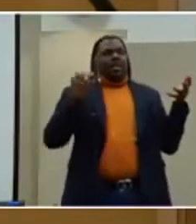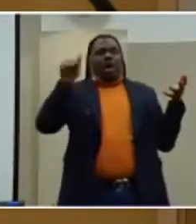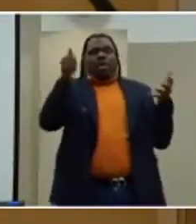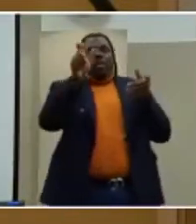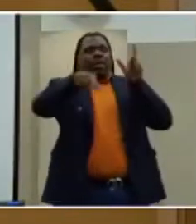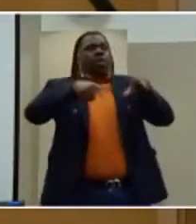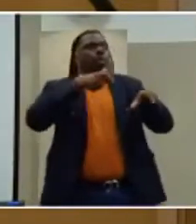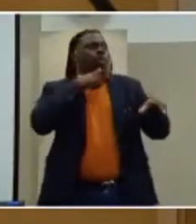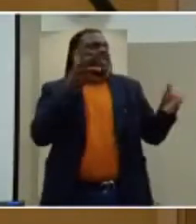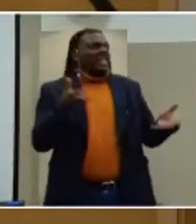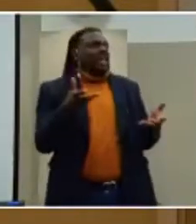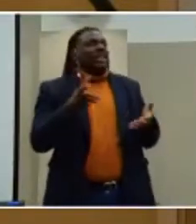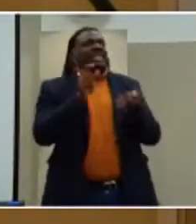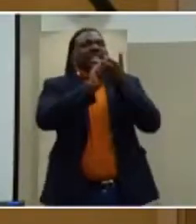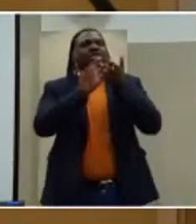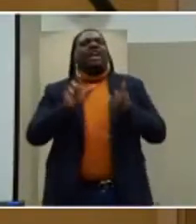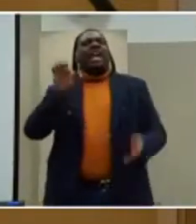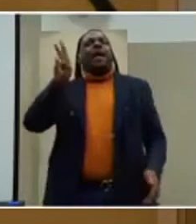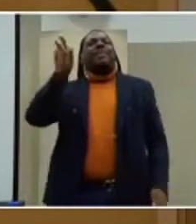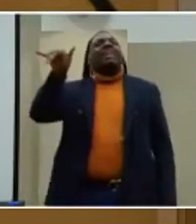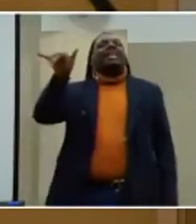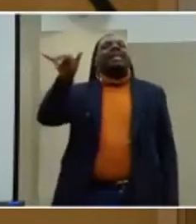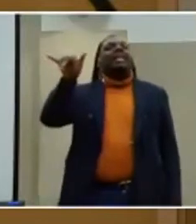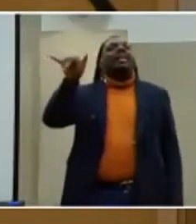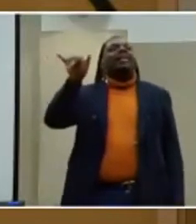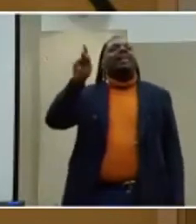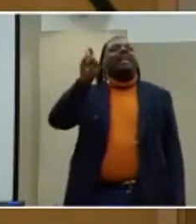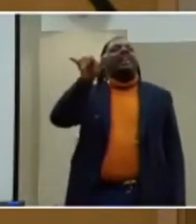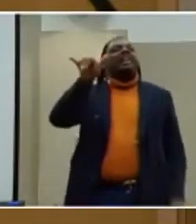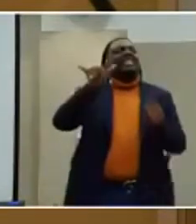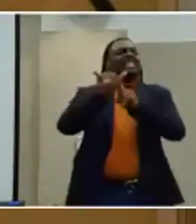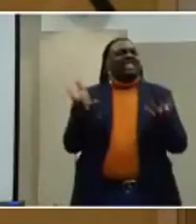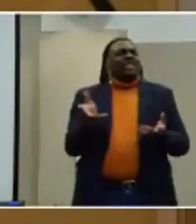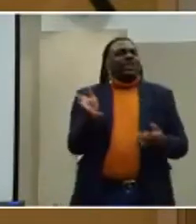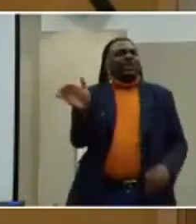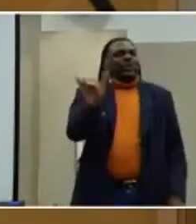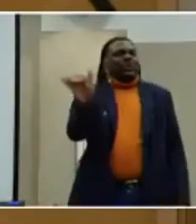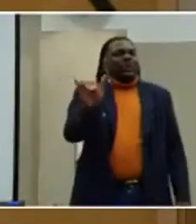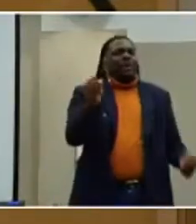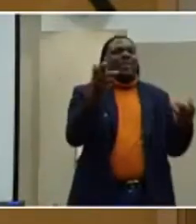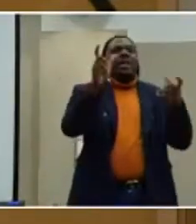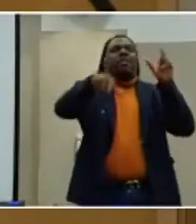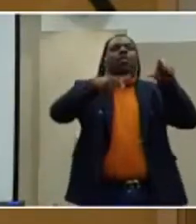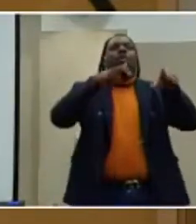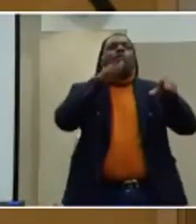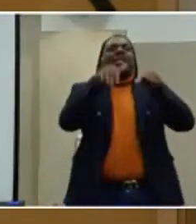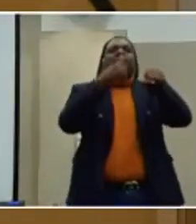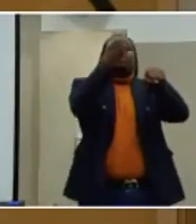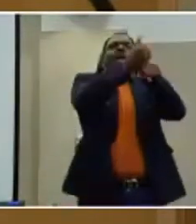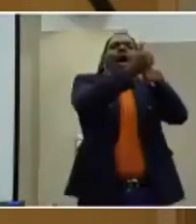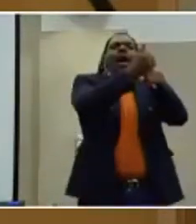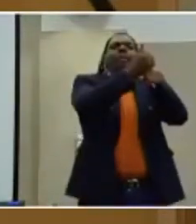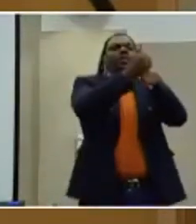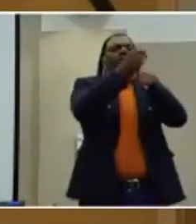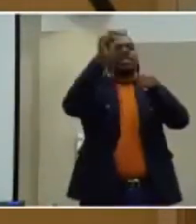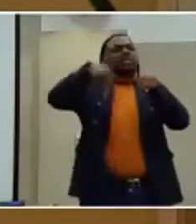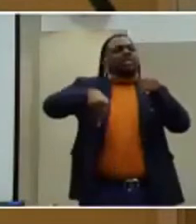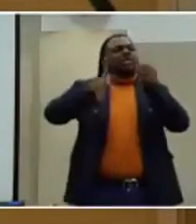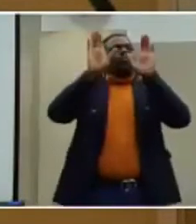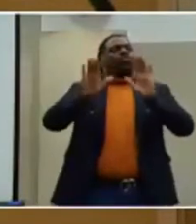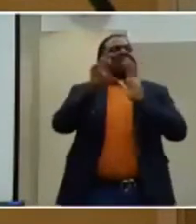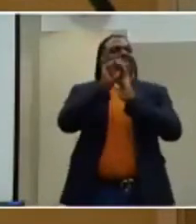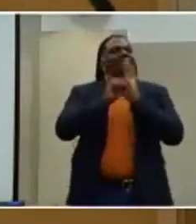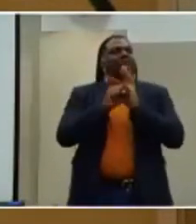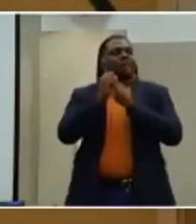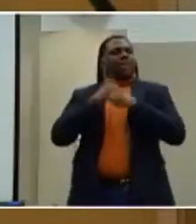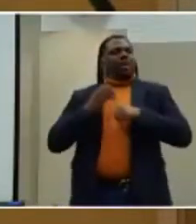that's also here. Secretary Emily Keller is here. So lots of folks that build this great state and make our